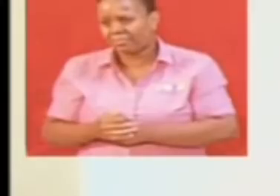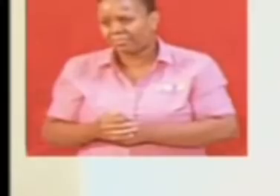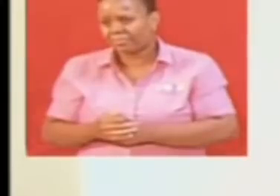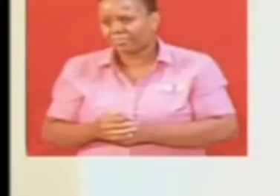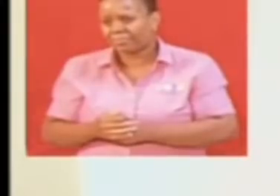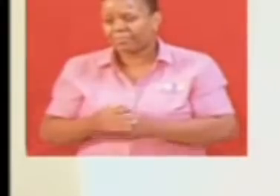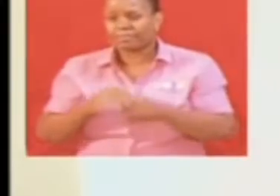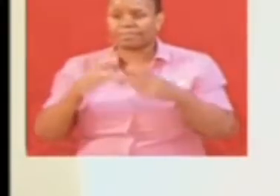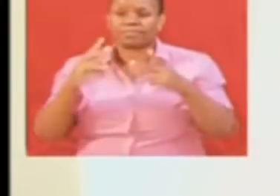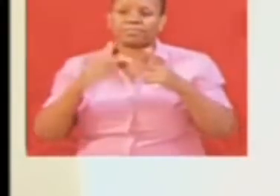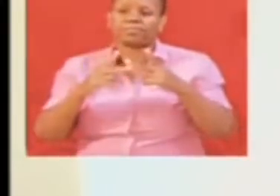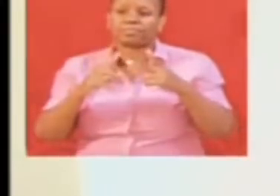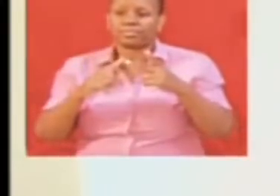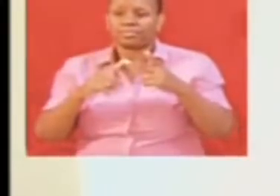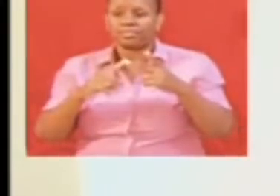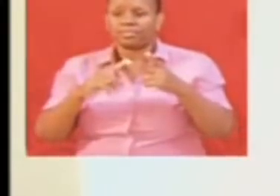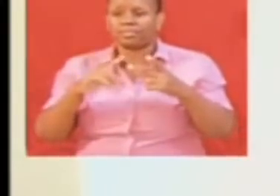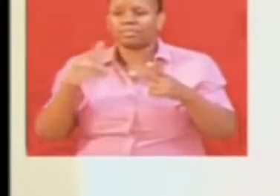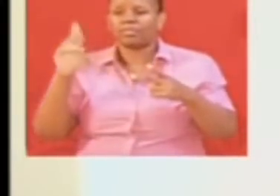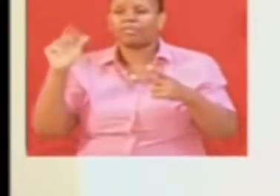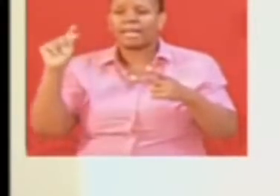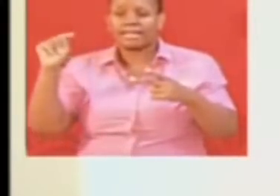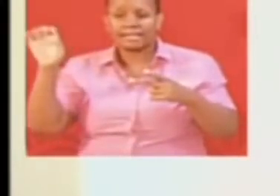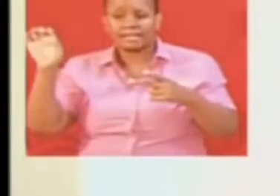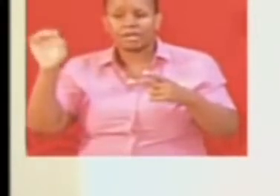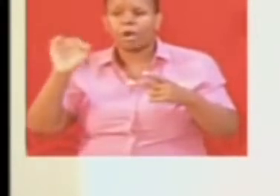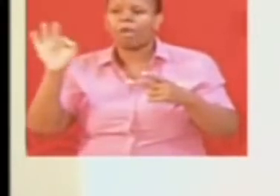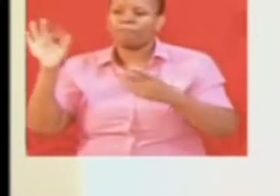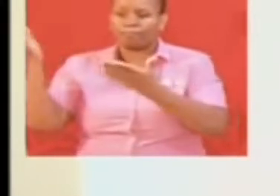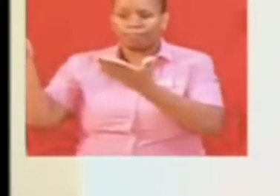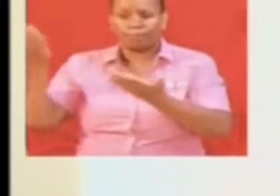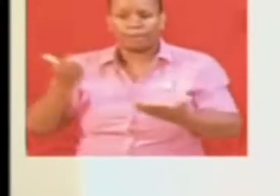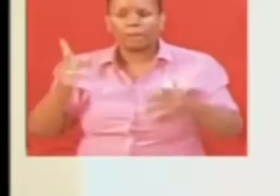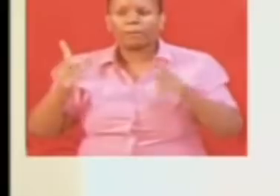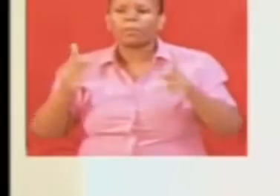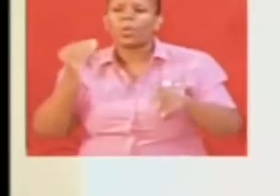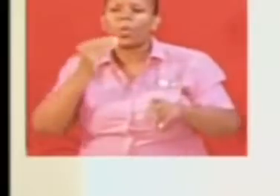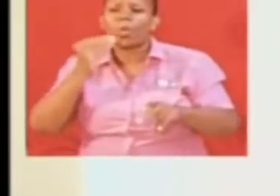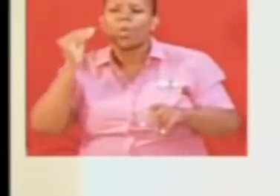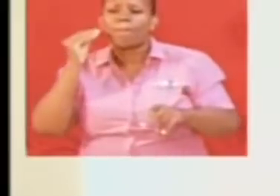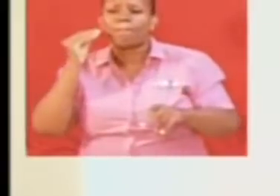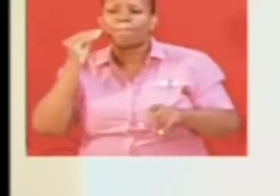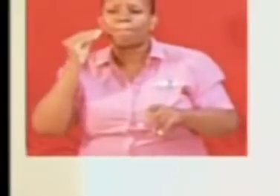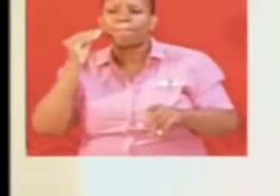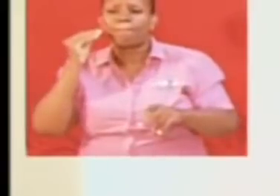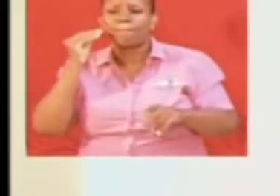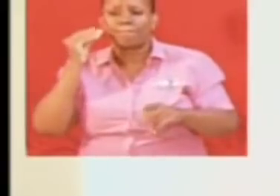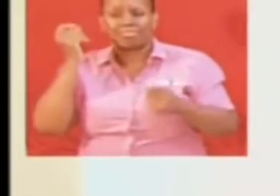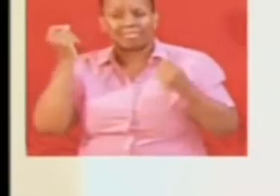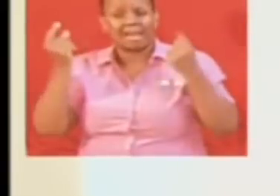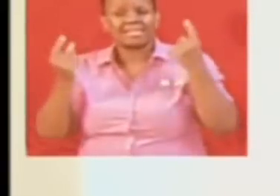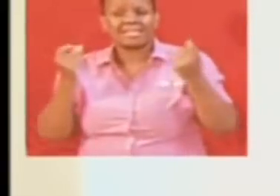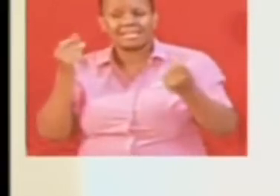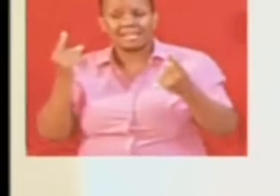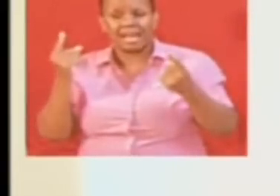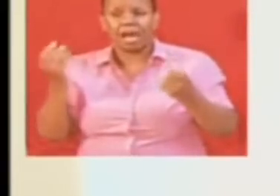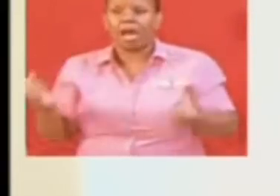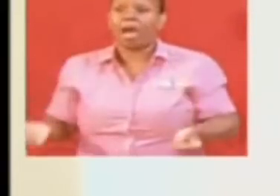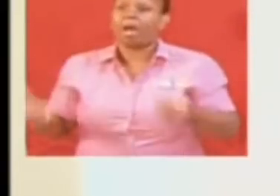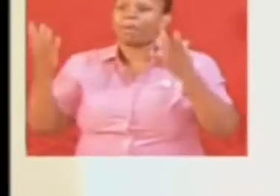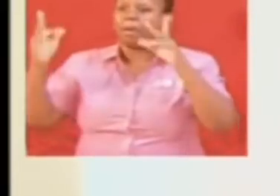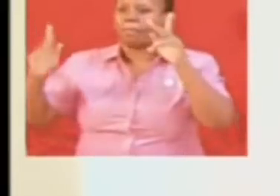persons are brought home, there's a nexus between the number of requests and